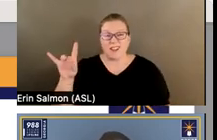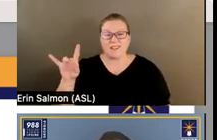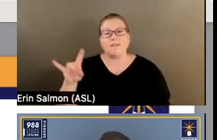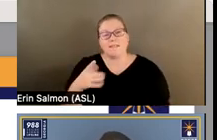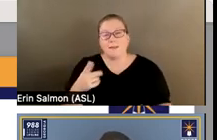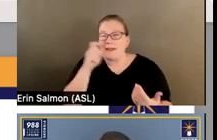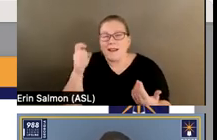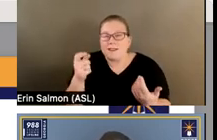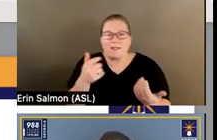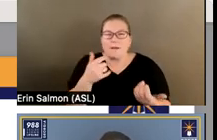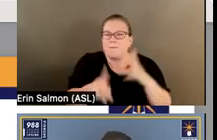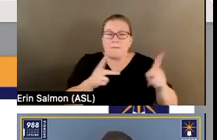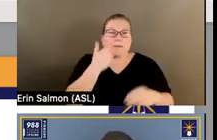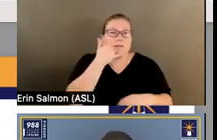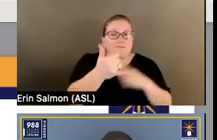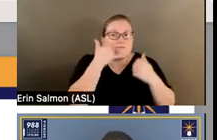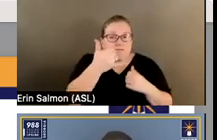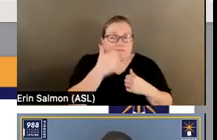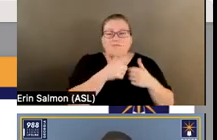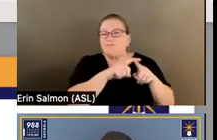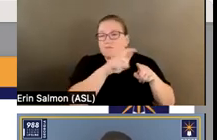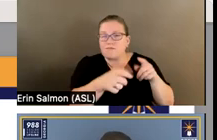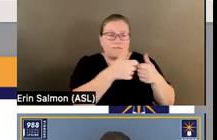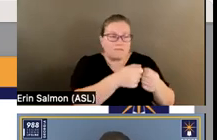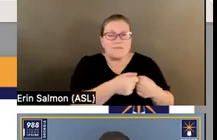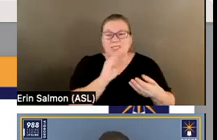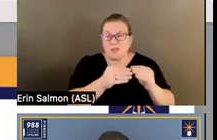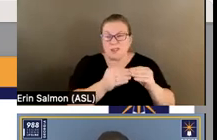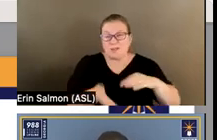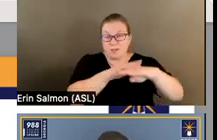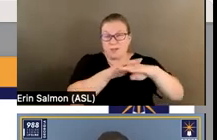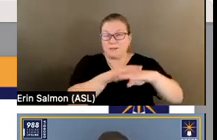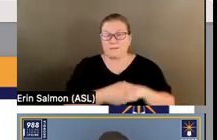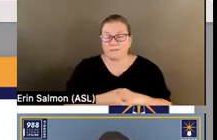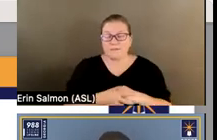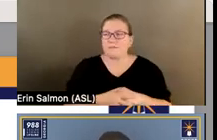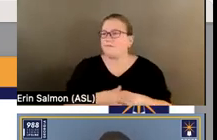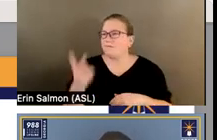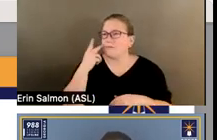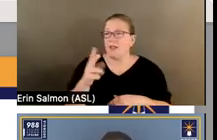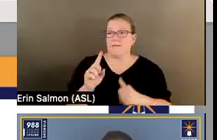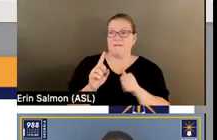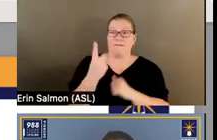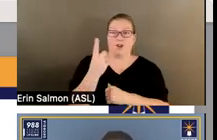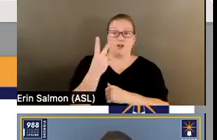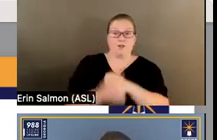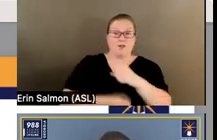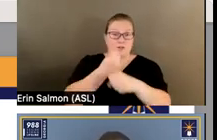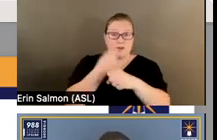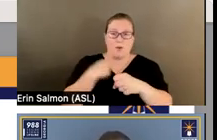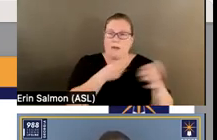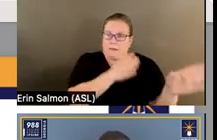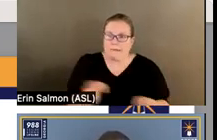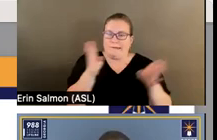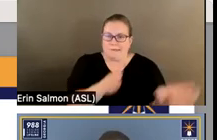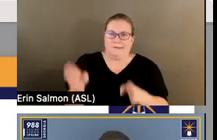a result. As you can see here, we spent much of the first 2 years preparing and ensuring that we would be able to